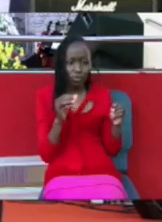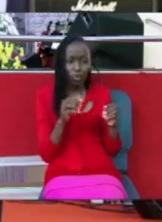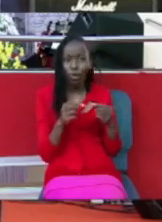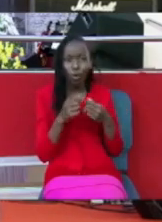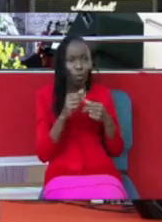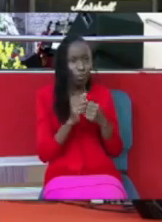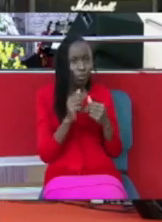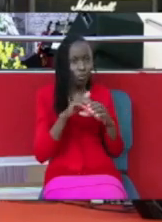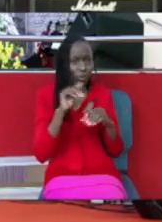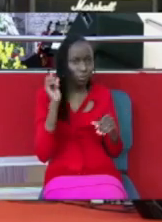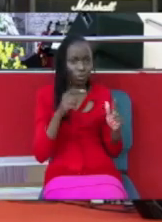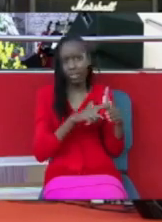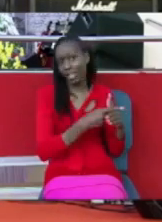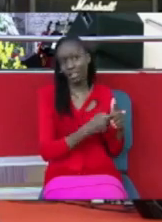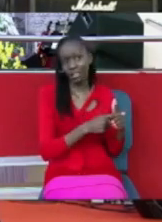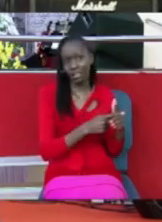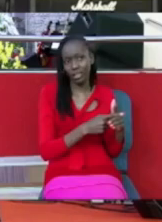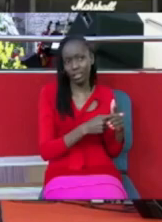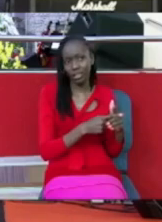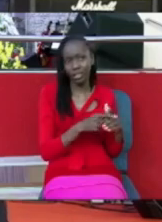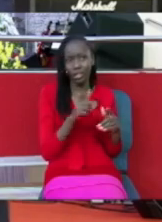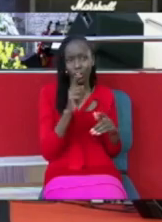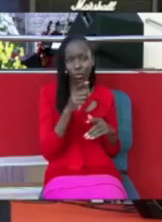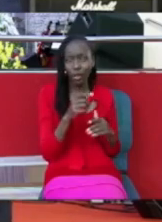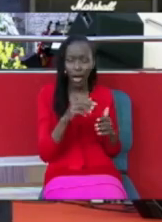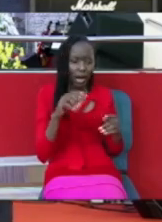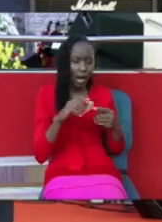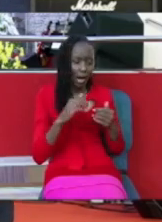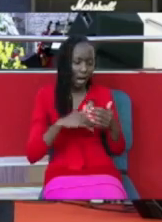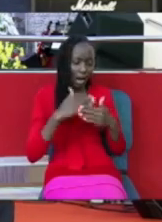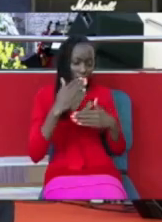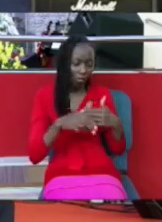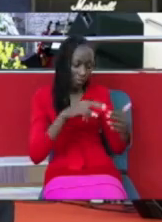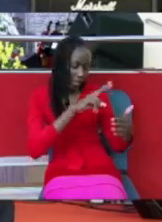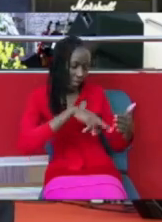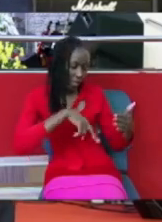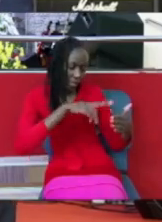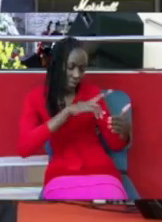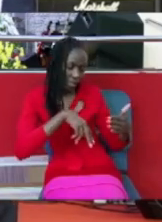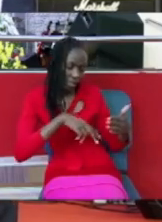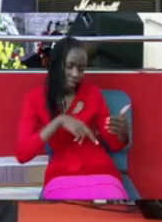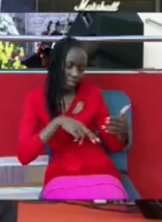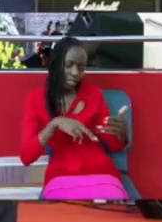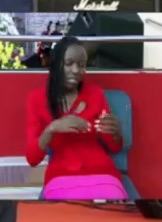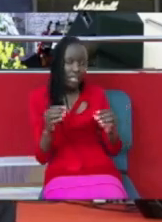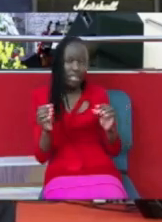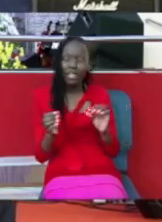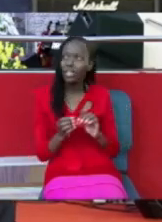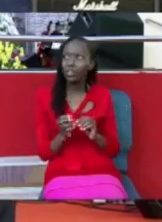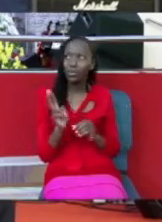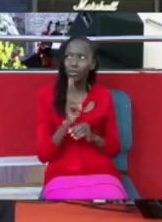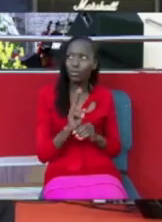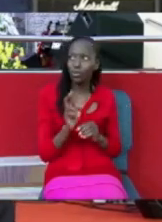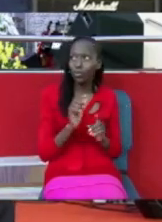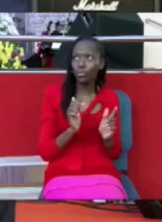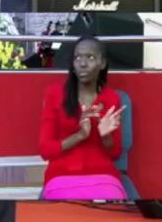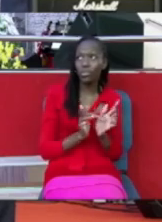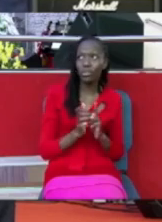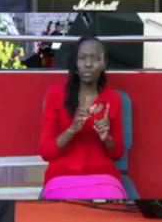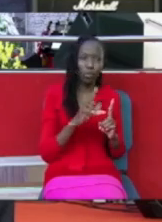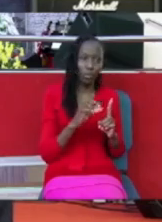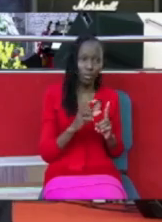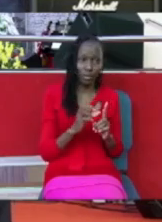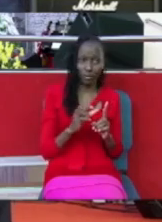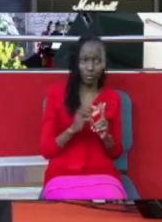very important. Usipo after reading, baada ya kusoma, relate and interact with the word. That's what we are talking about,